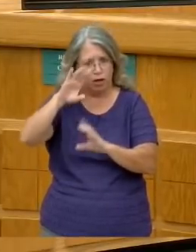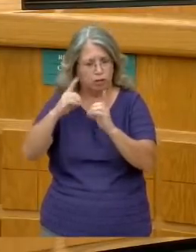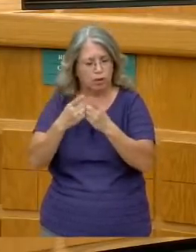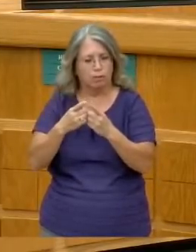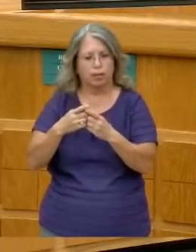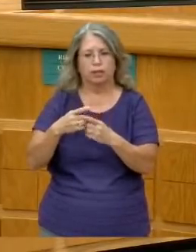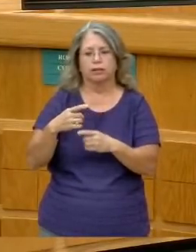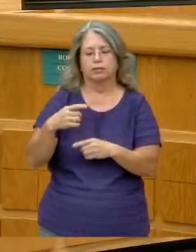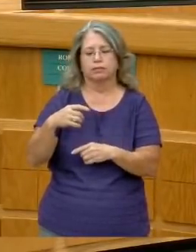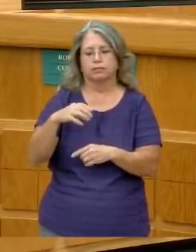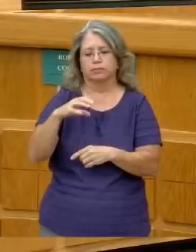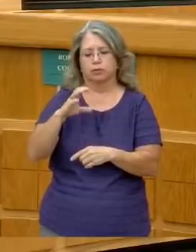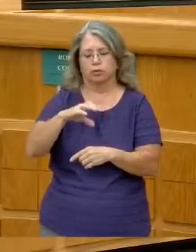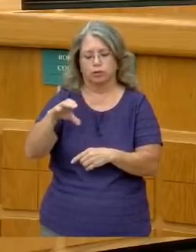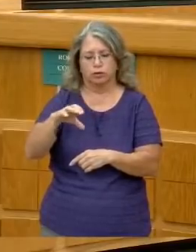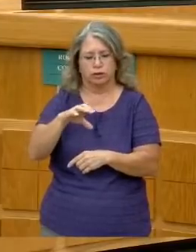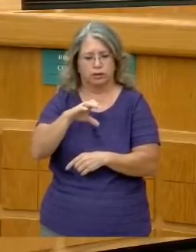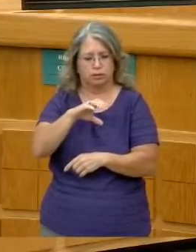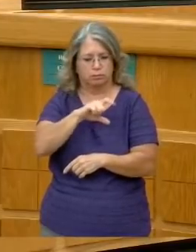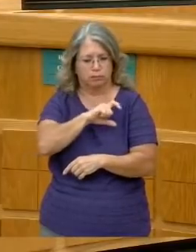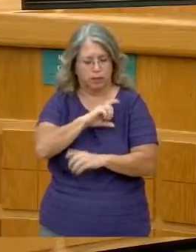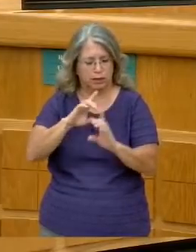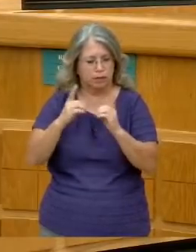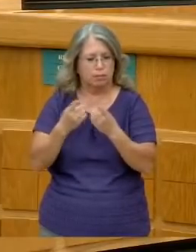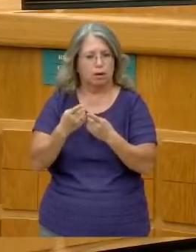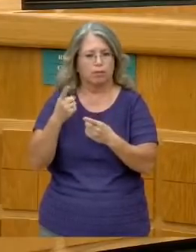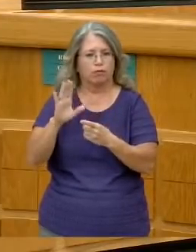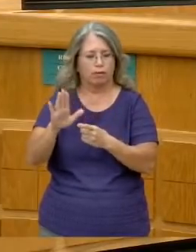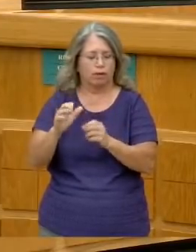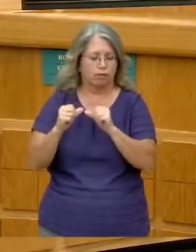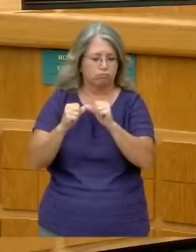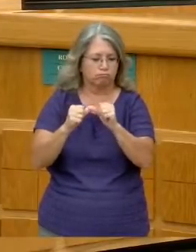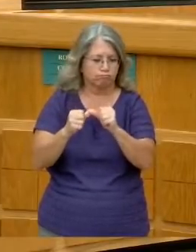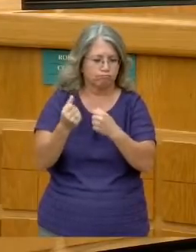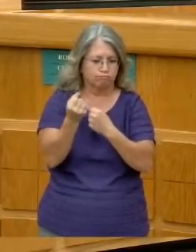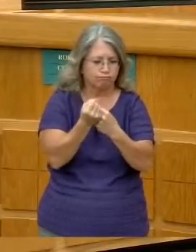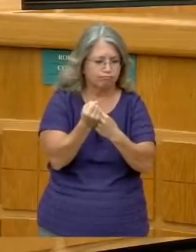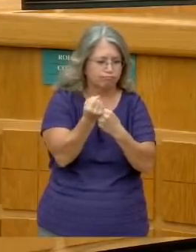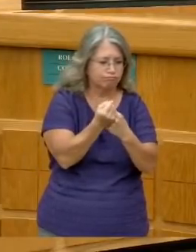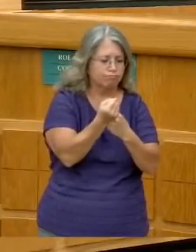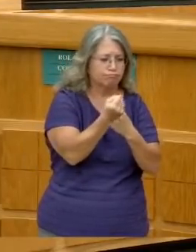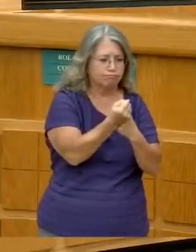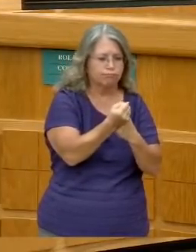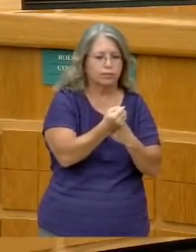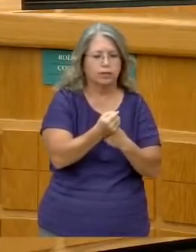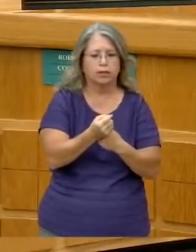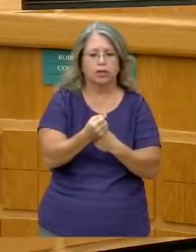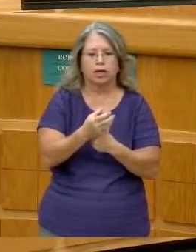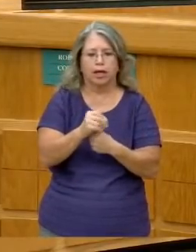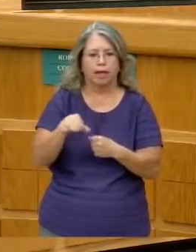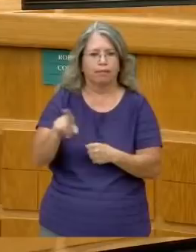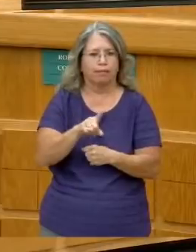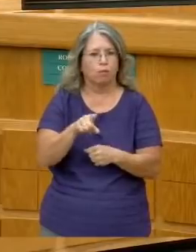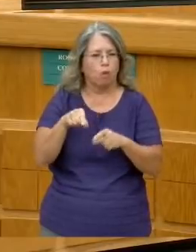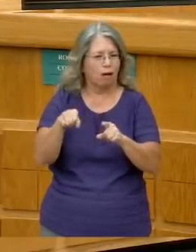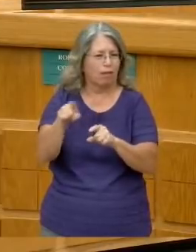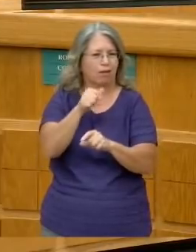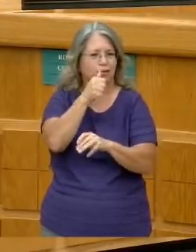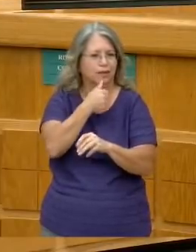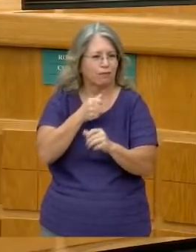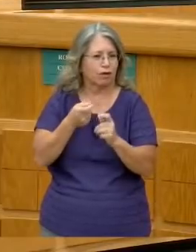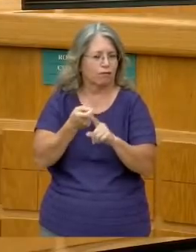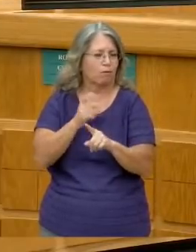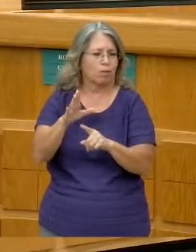and Chief Schauer at the Corpus Christi Police Department for their continual support in their suffering from their own losses